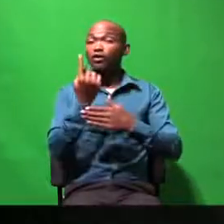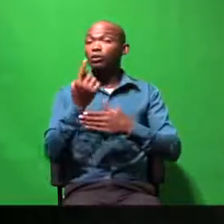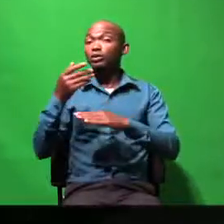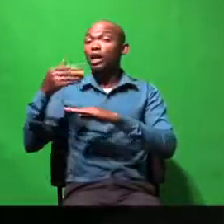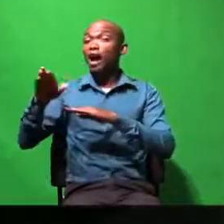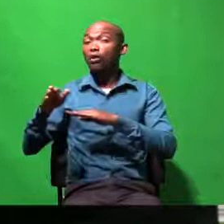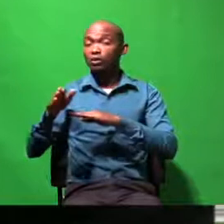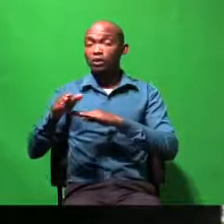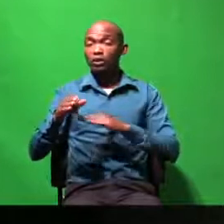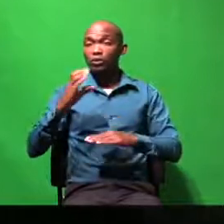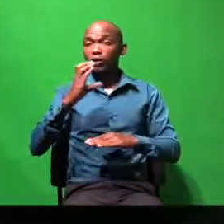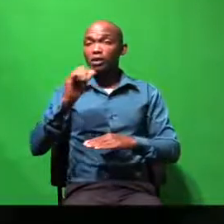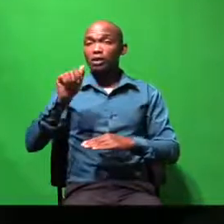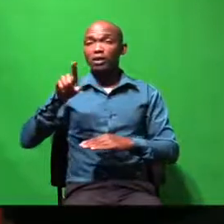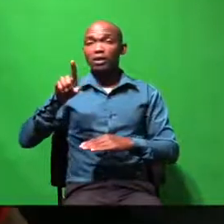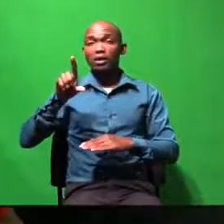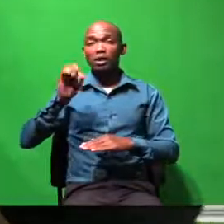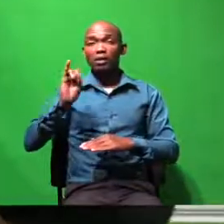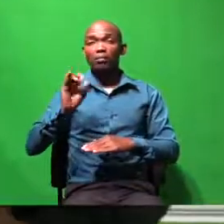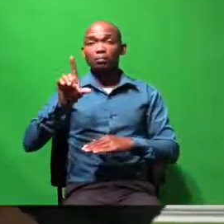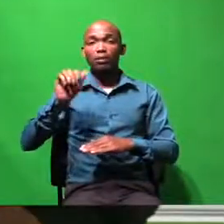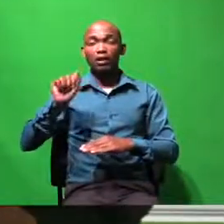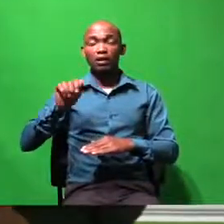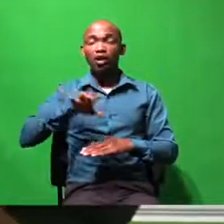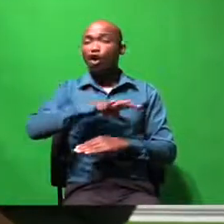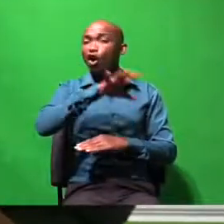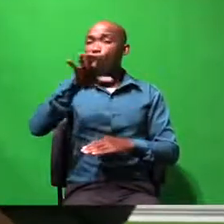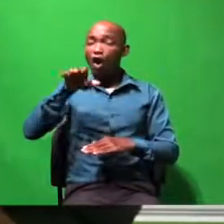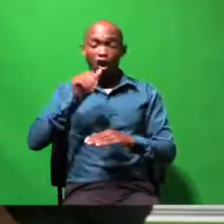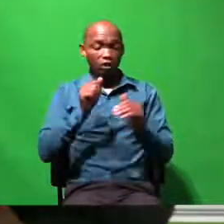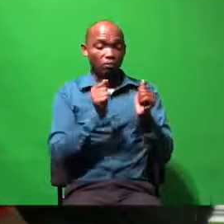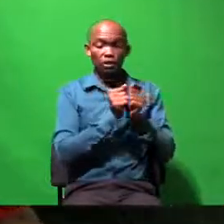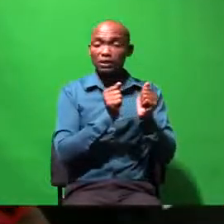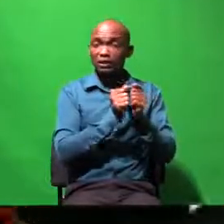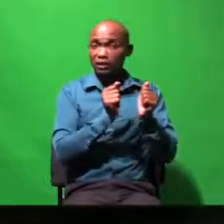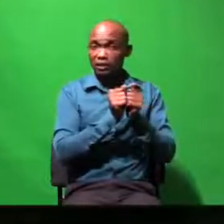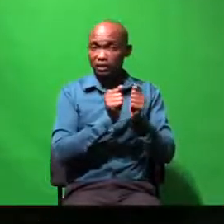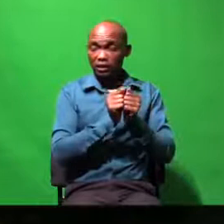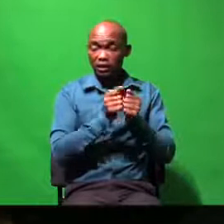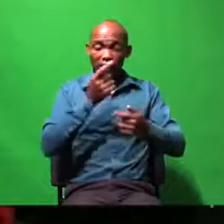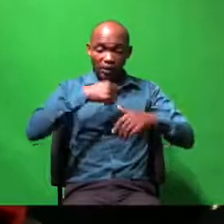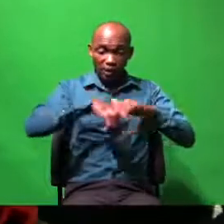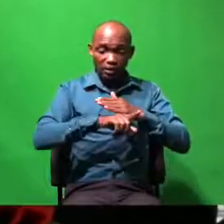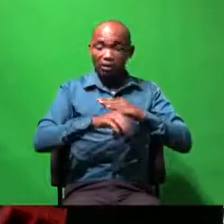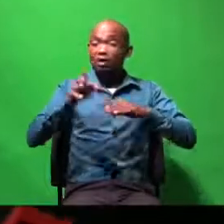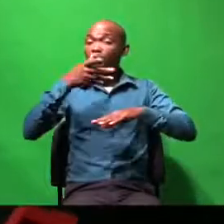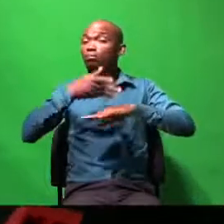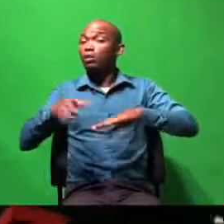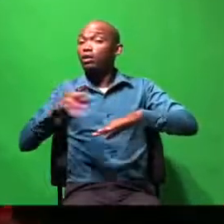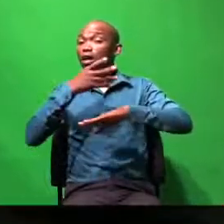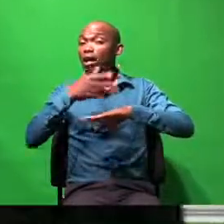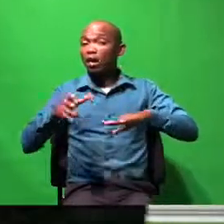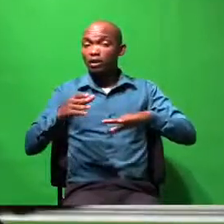capillaries. So, not only that, all materials within the blood or of the blood